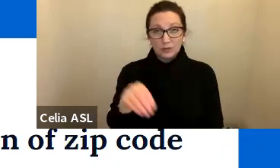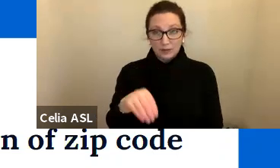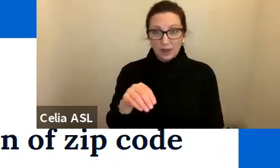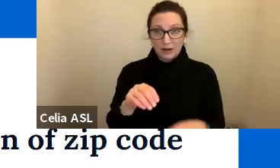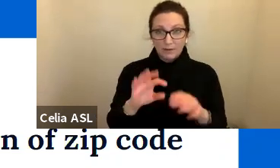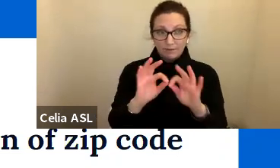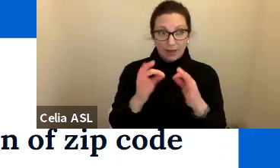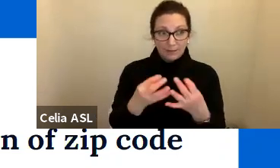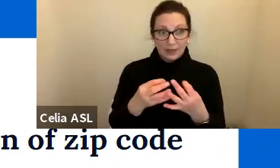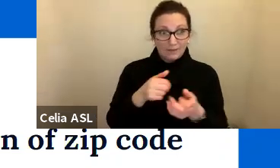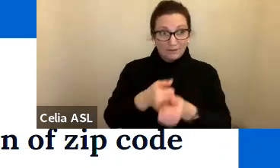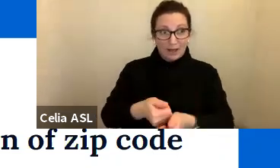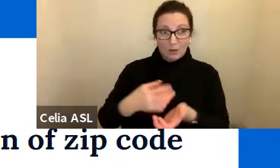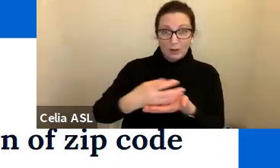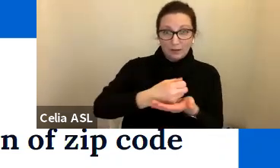family